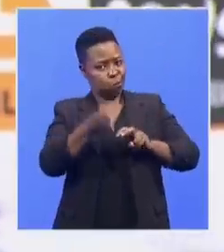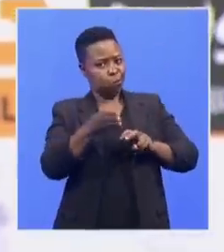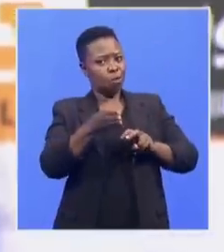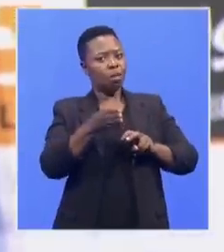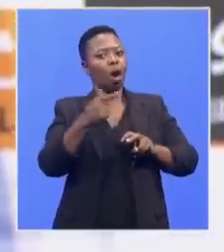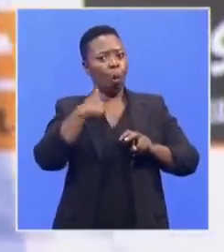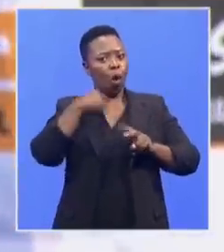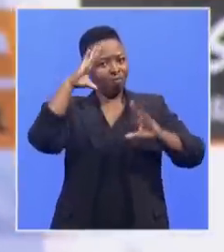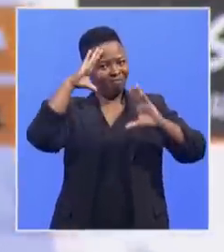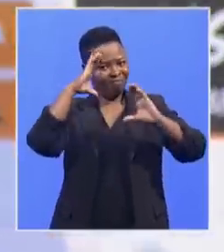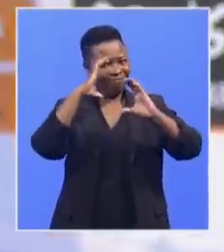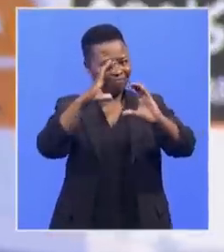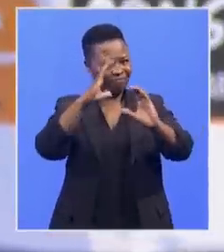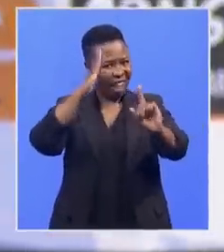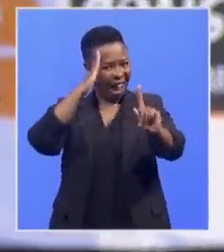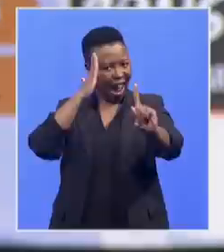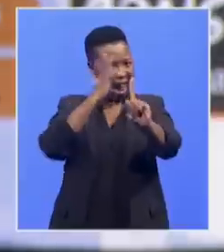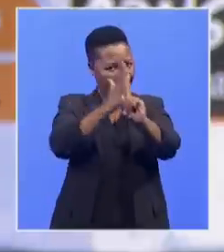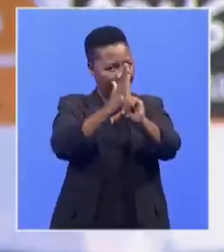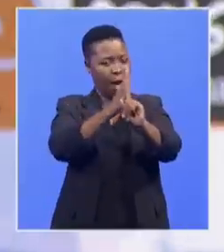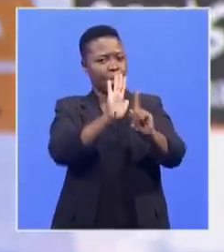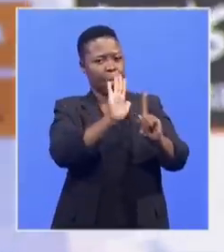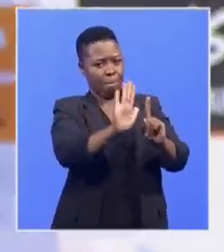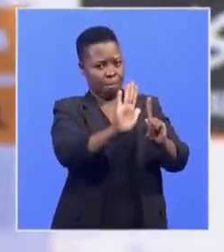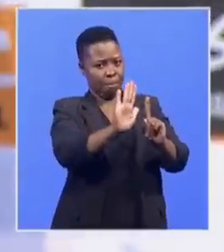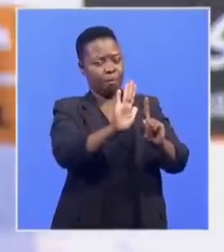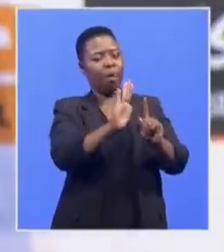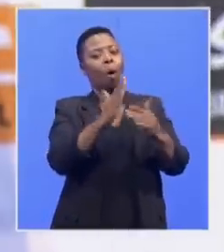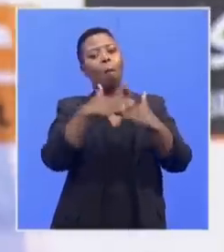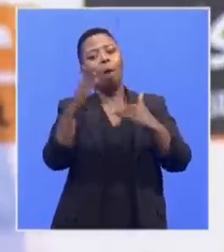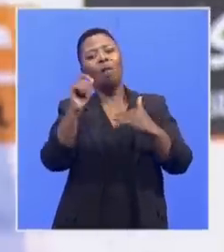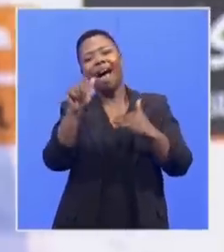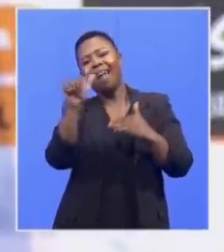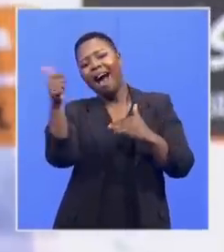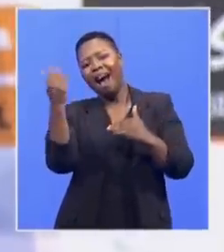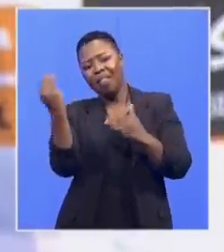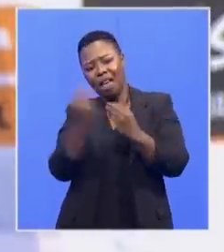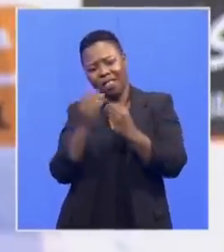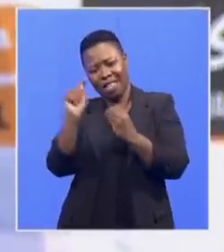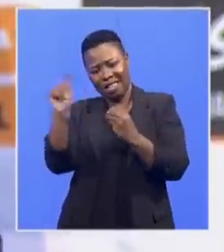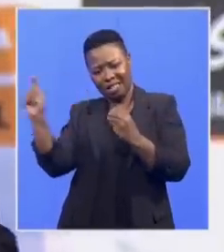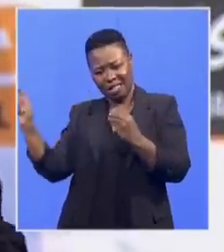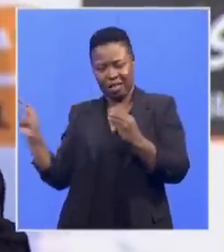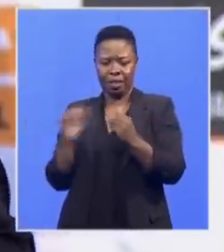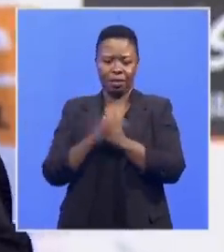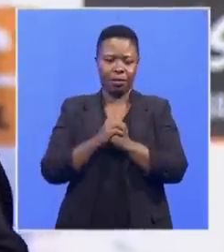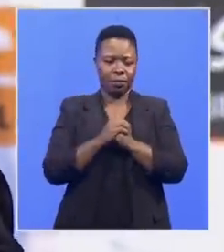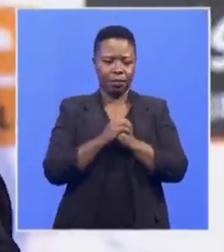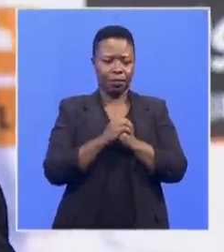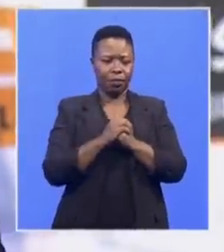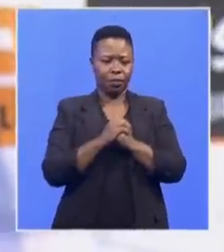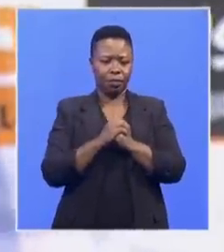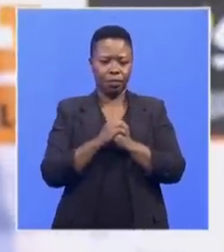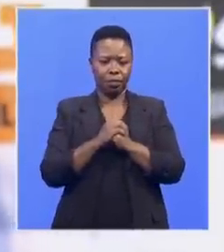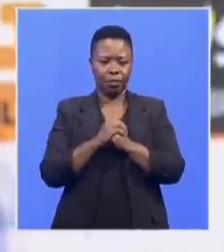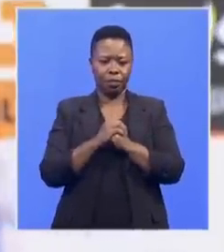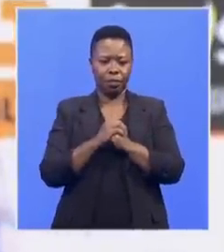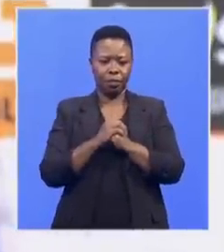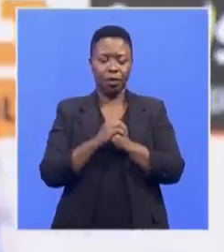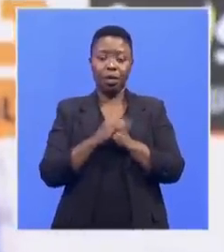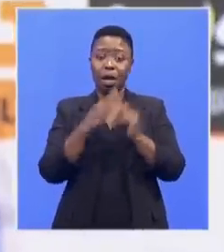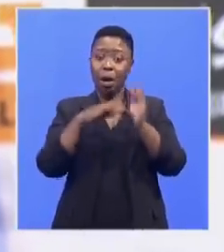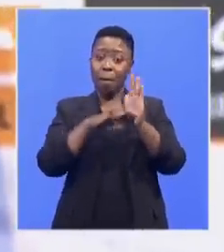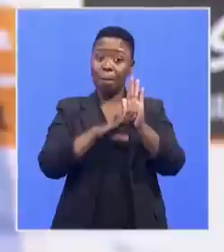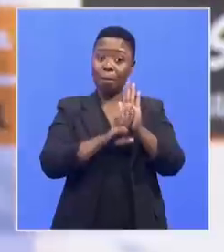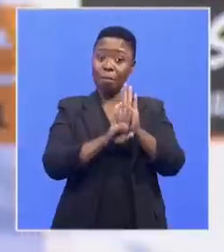le yona go feta tse dintsi. The benefits of the progress we have